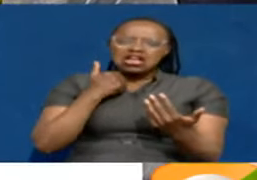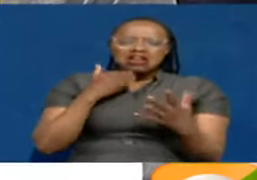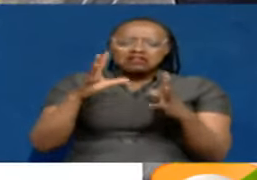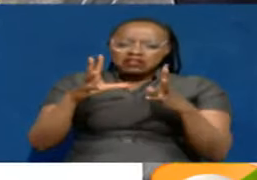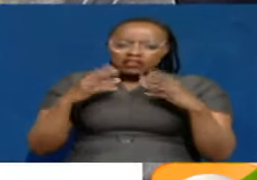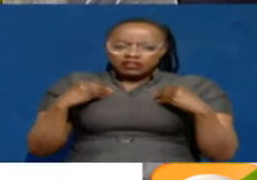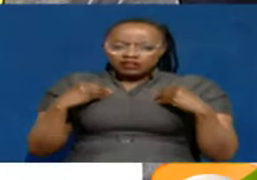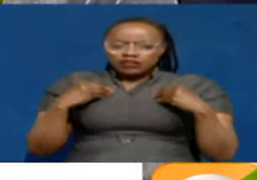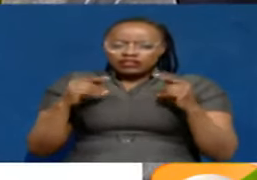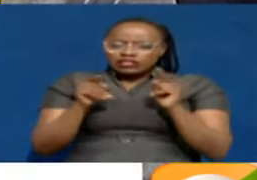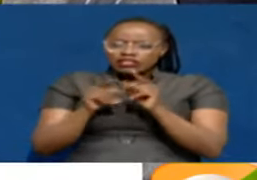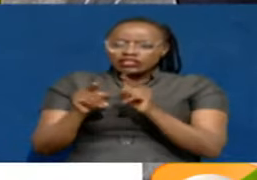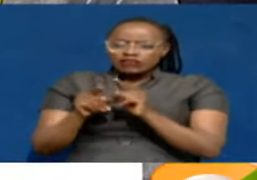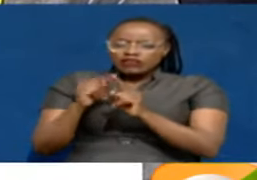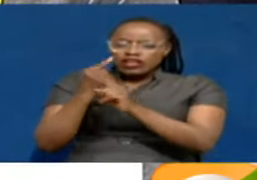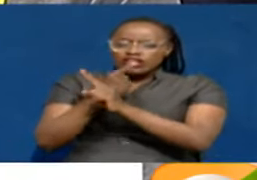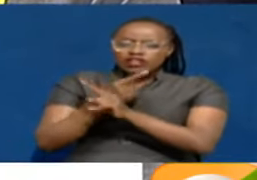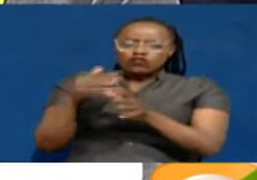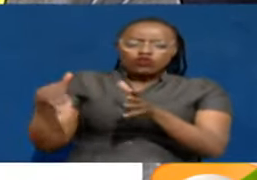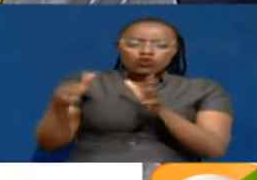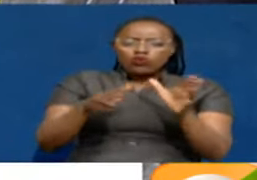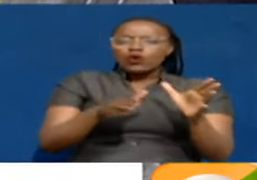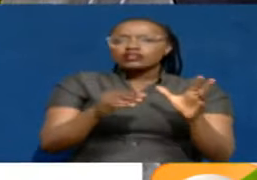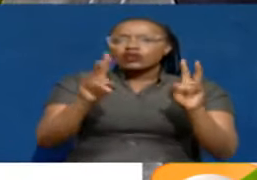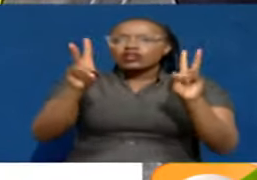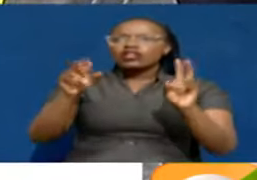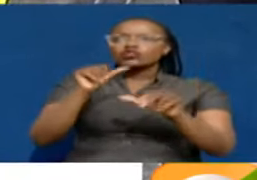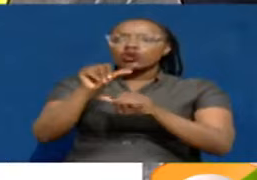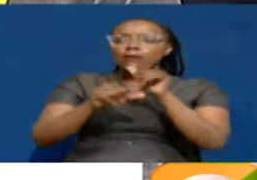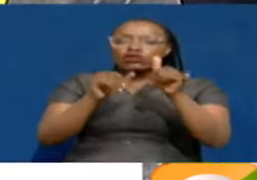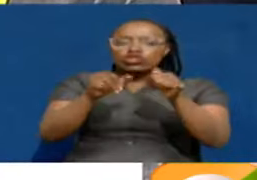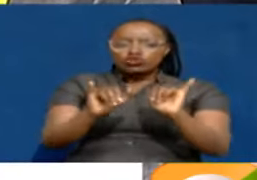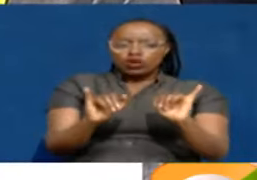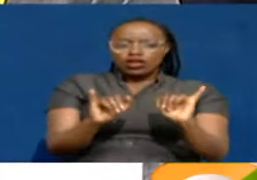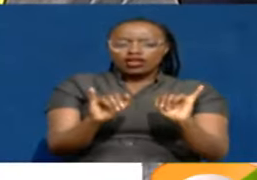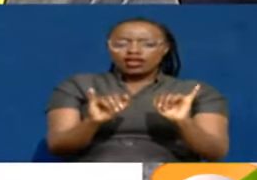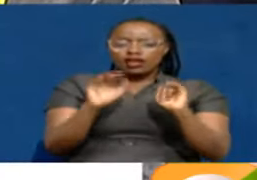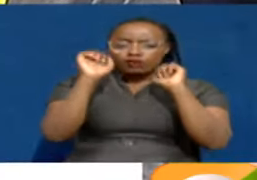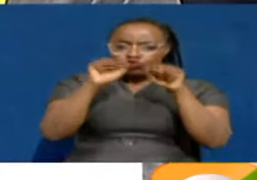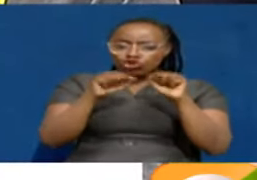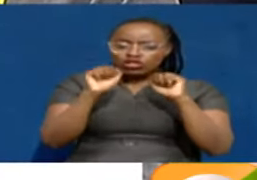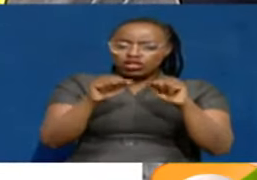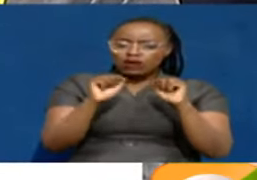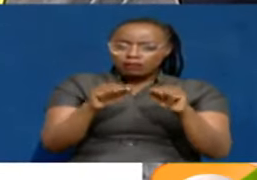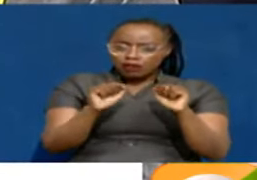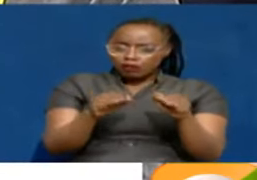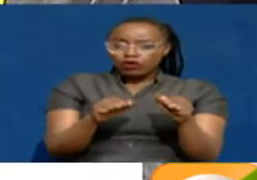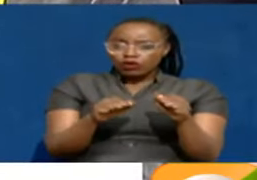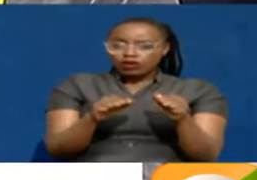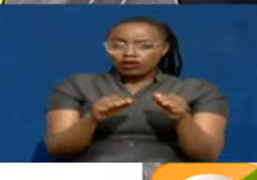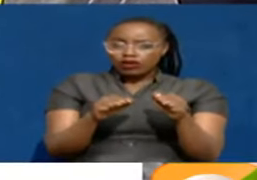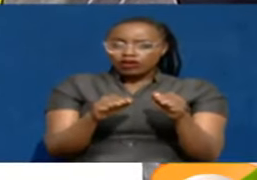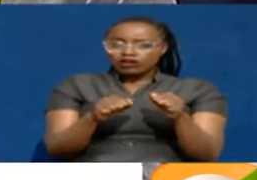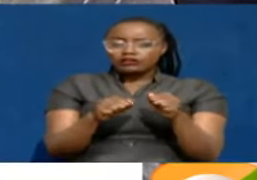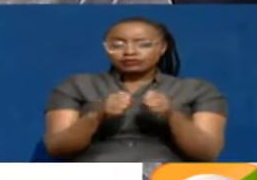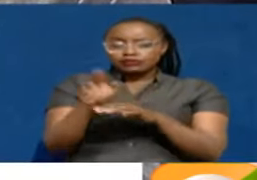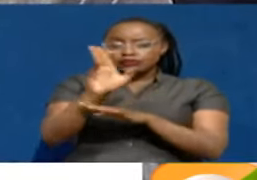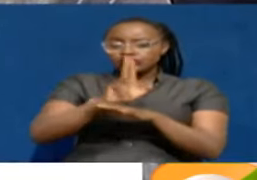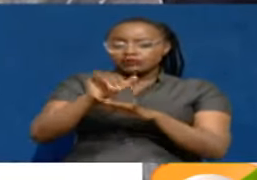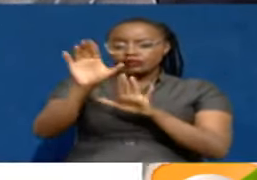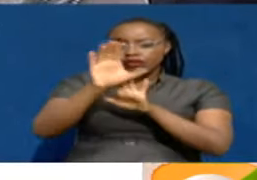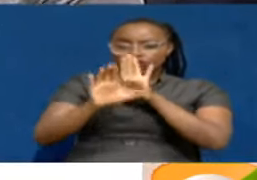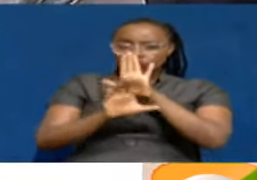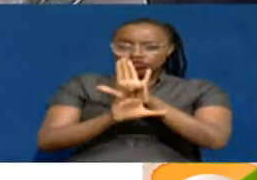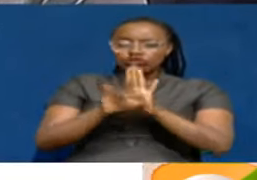blazed the trail in many respects in terms of trying as much as they can to entrench the new